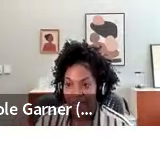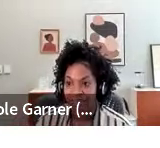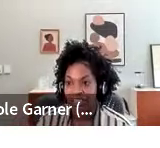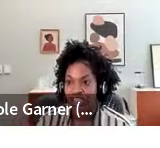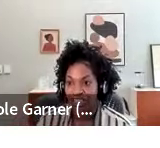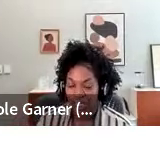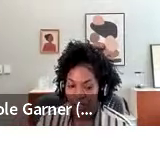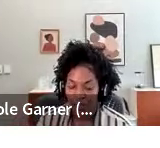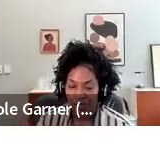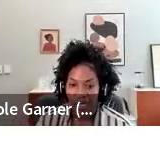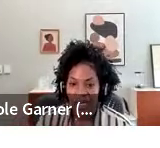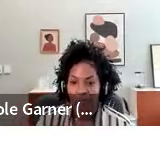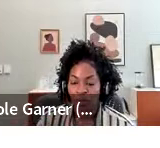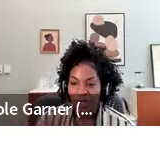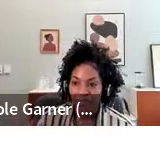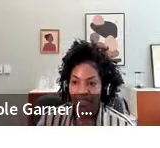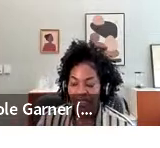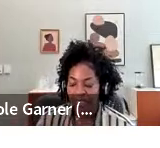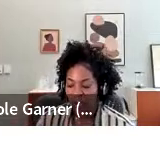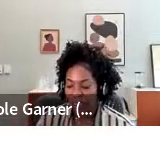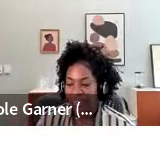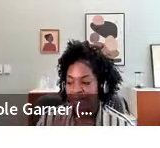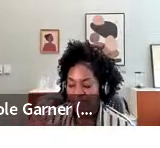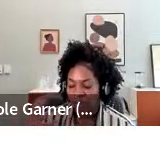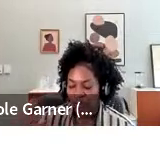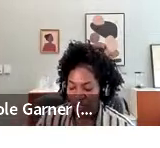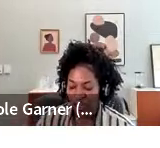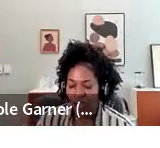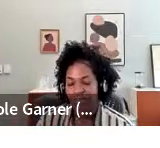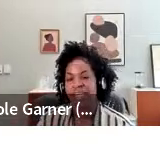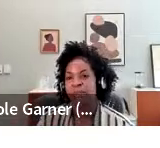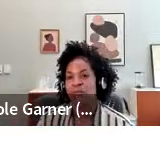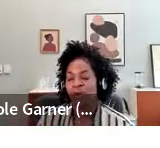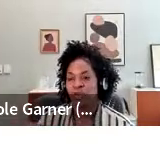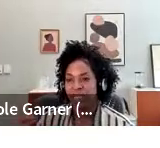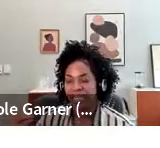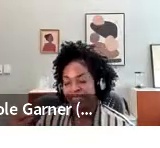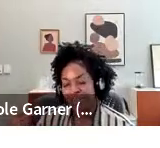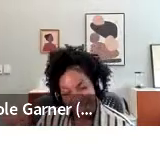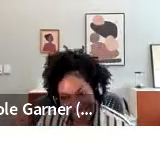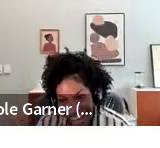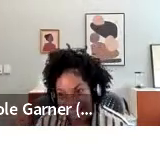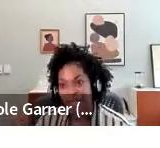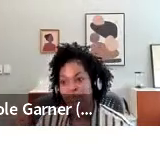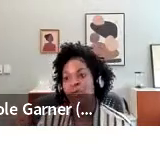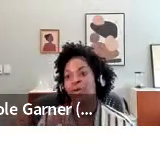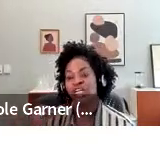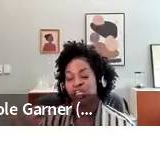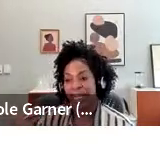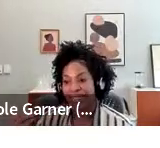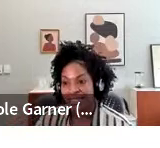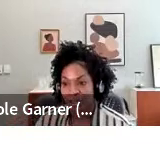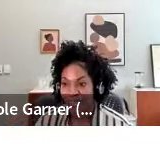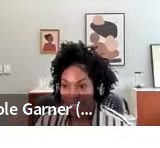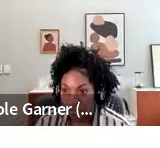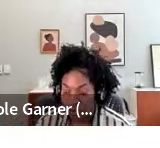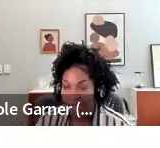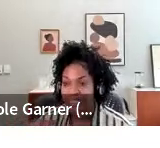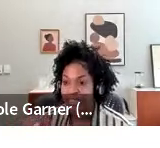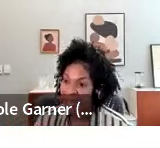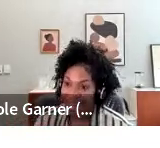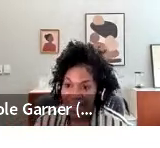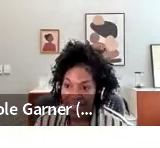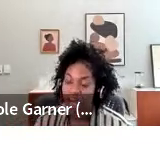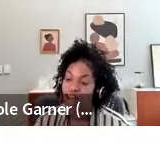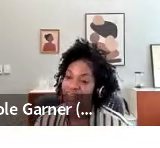July of this year. But a lot of the recurring theme was it's about time. We want to create a center that's